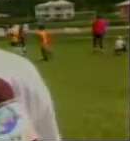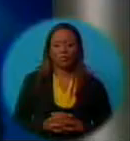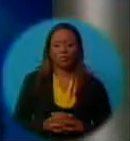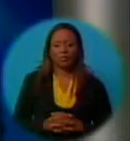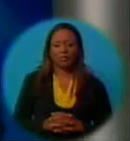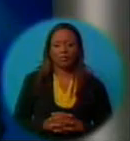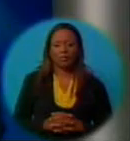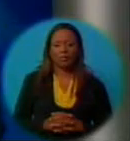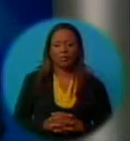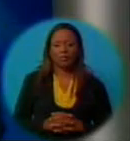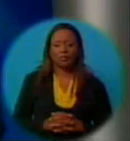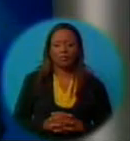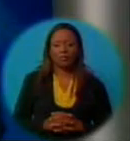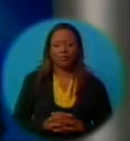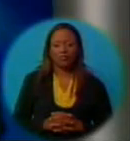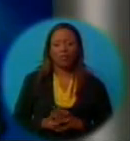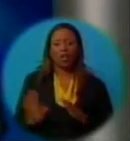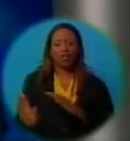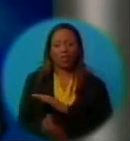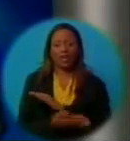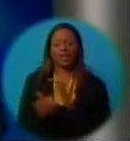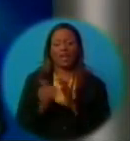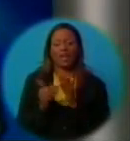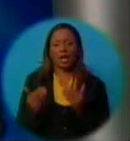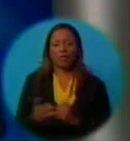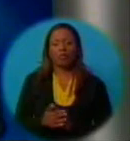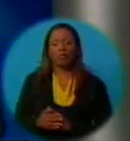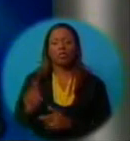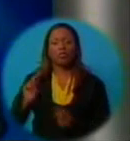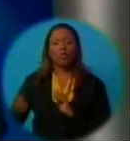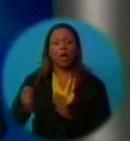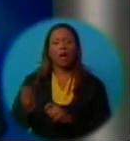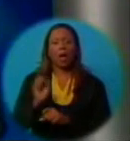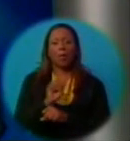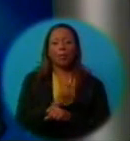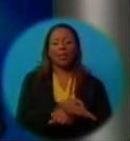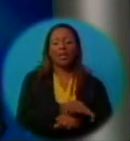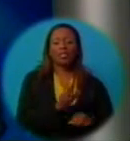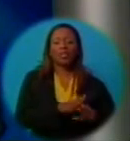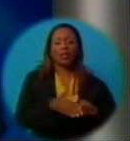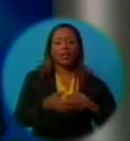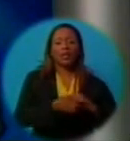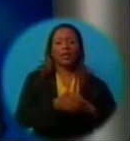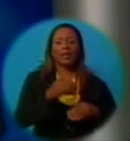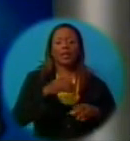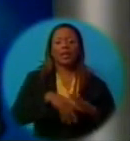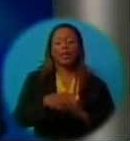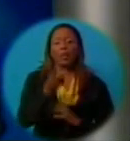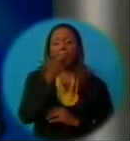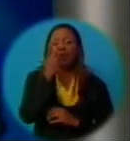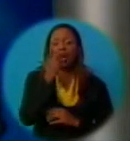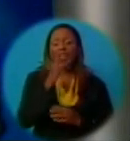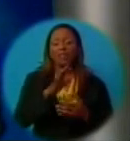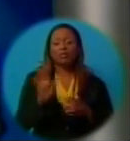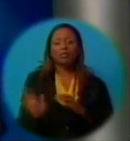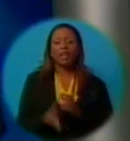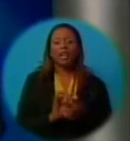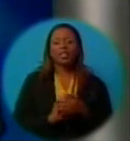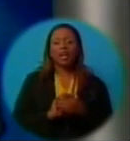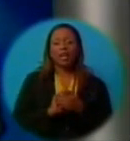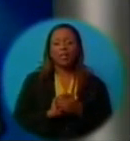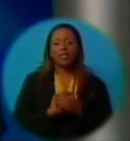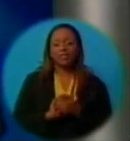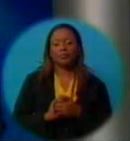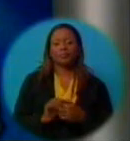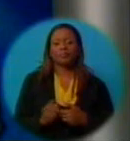14. Back to cricket, Trinidad and Tobago have dethroned the regional blind cricket champions Jamaica, winning the Philip